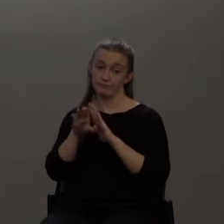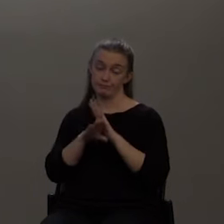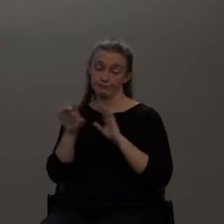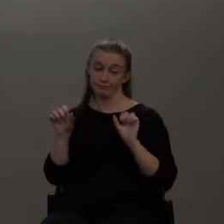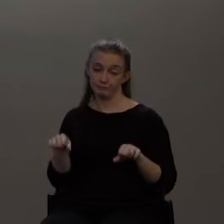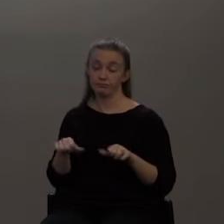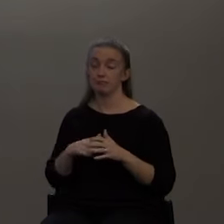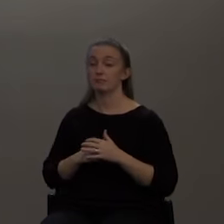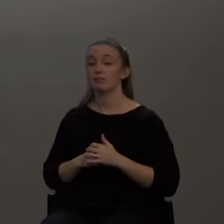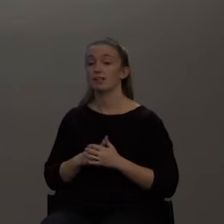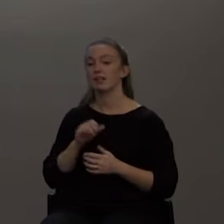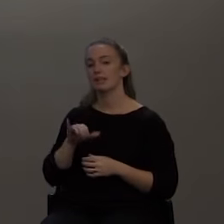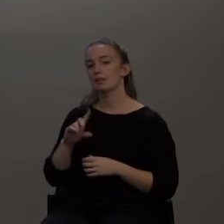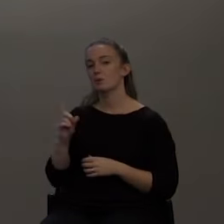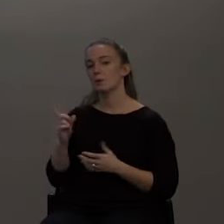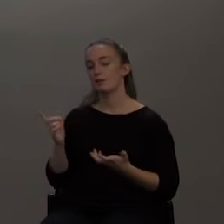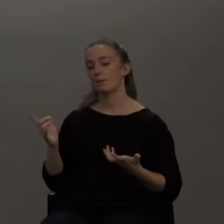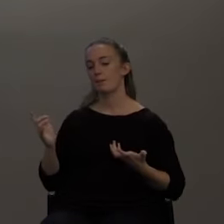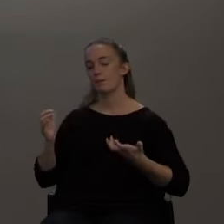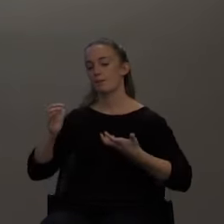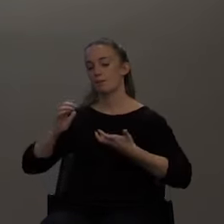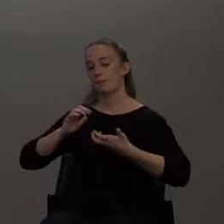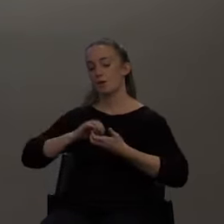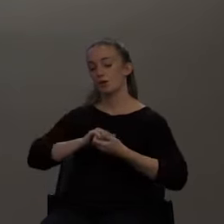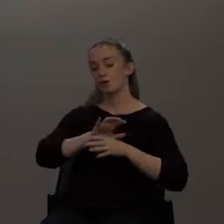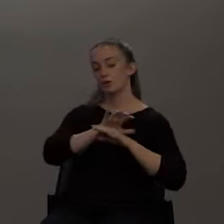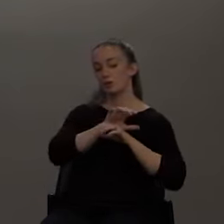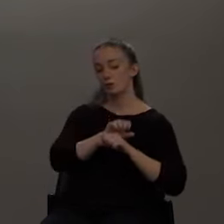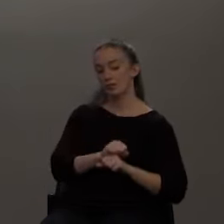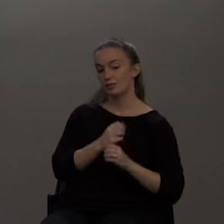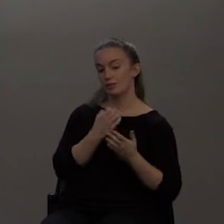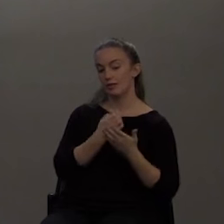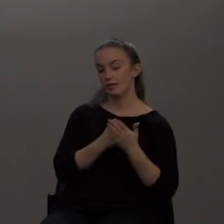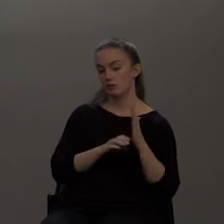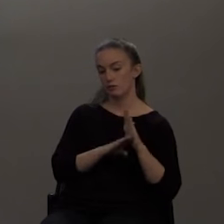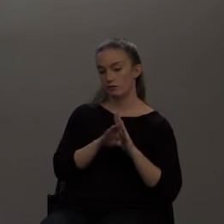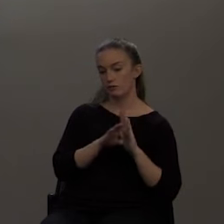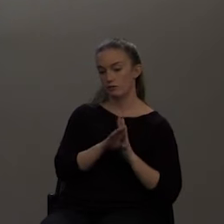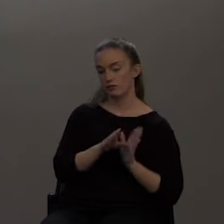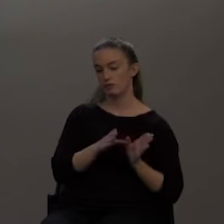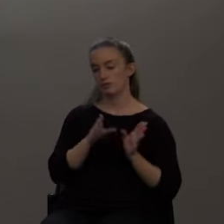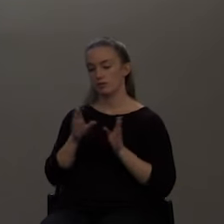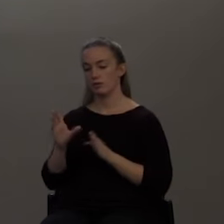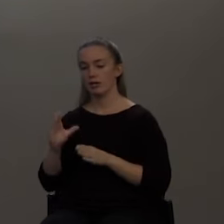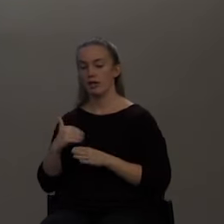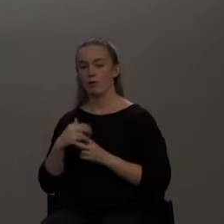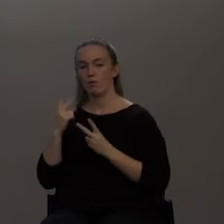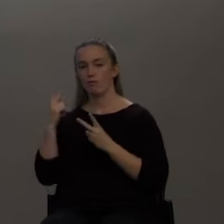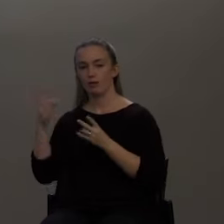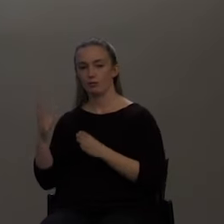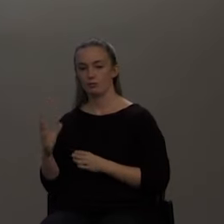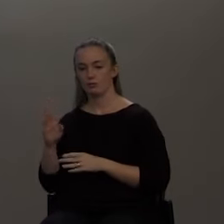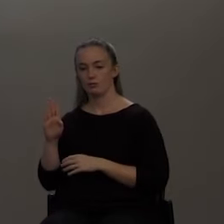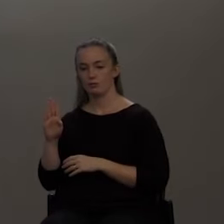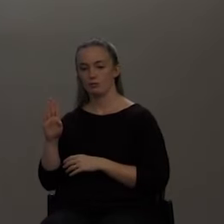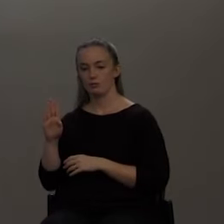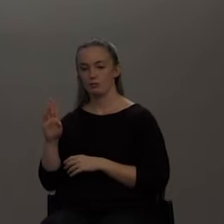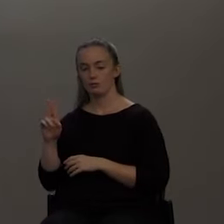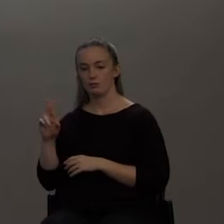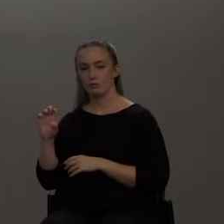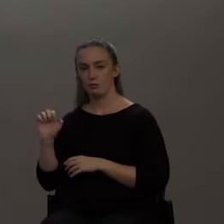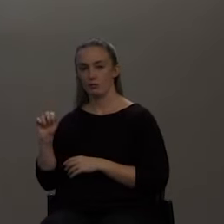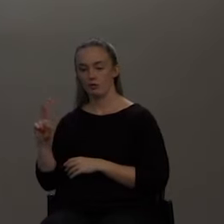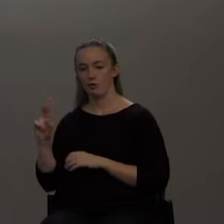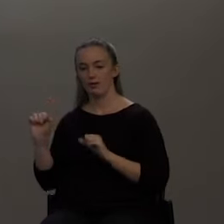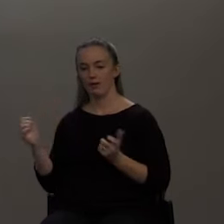the merging of traditional economic development and our Convention Visitors Bureau can work well